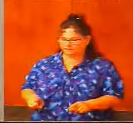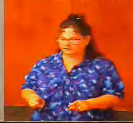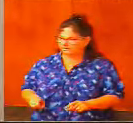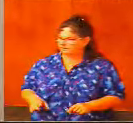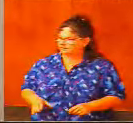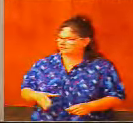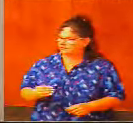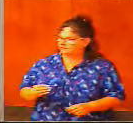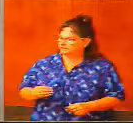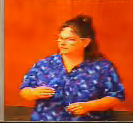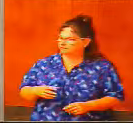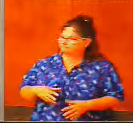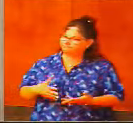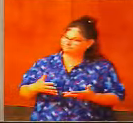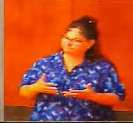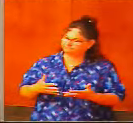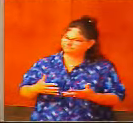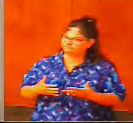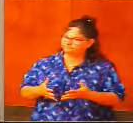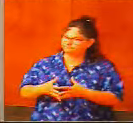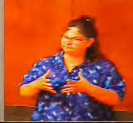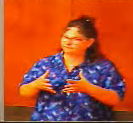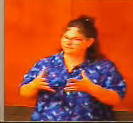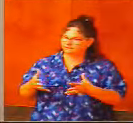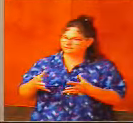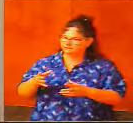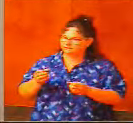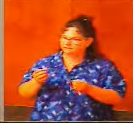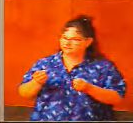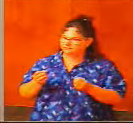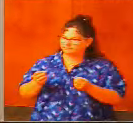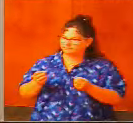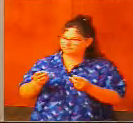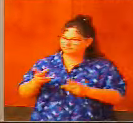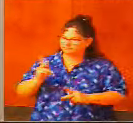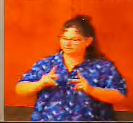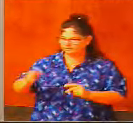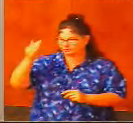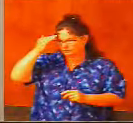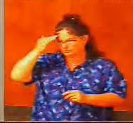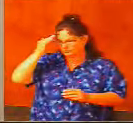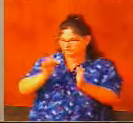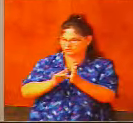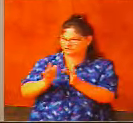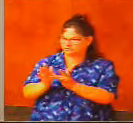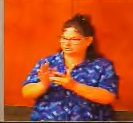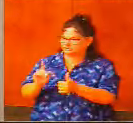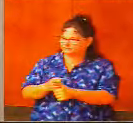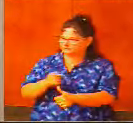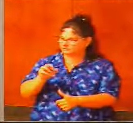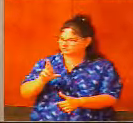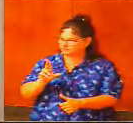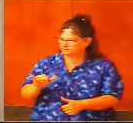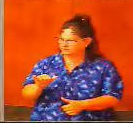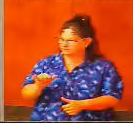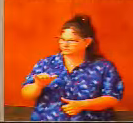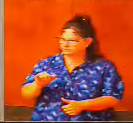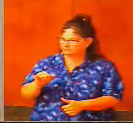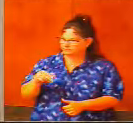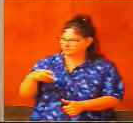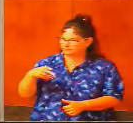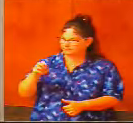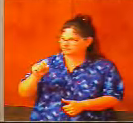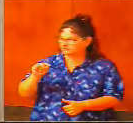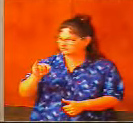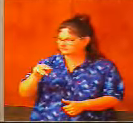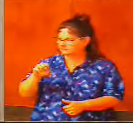Of course, as popular and as well known as Jesus was in first century Palestine, it's possible